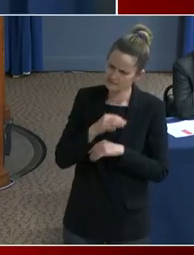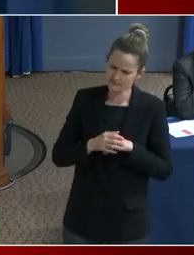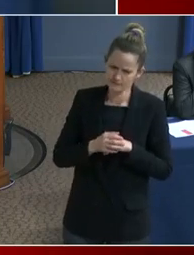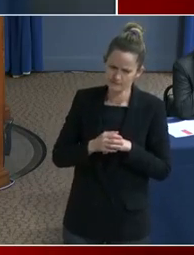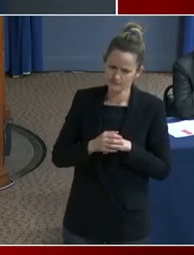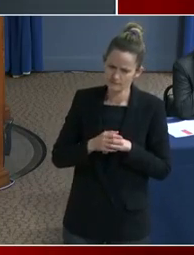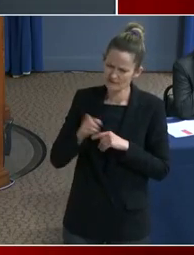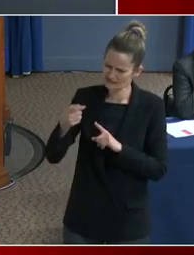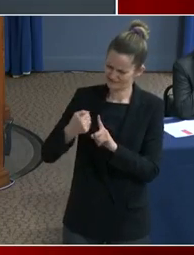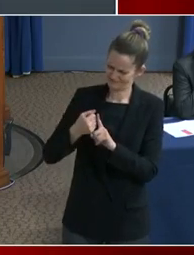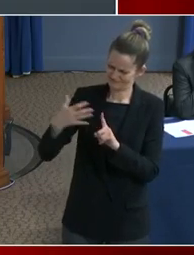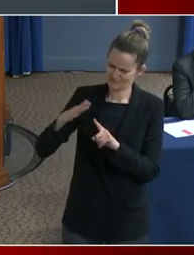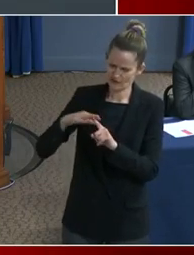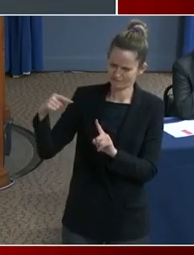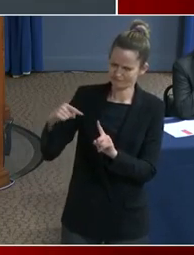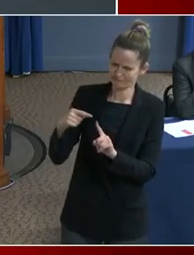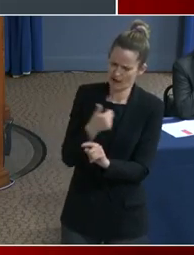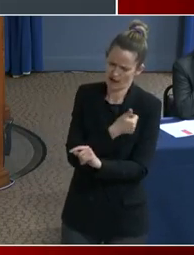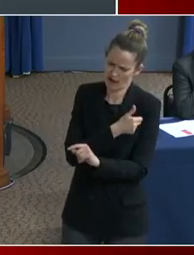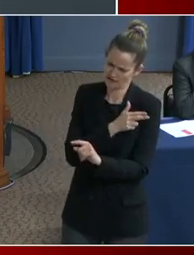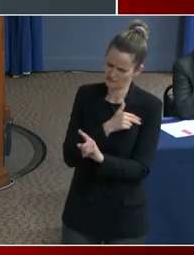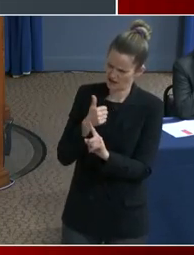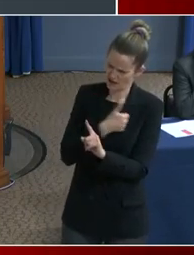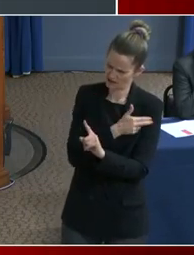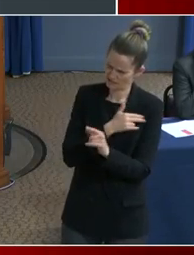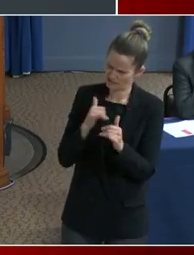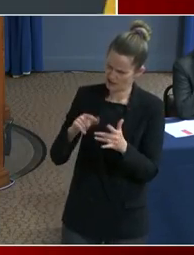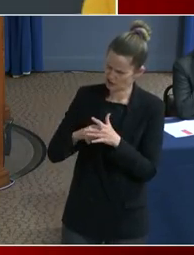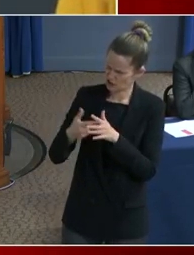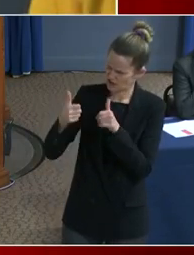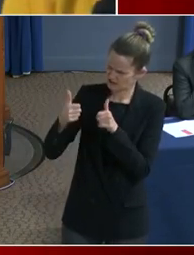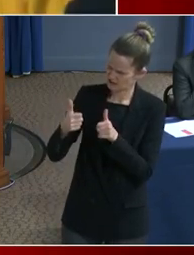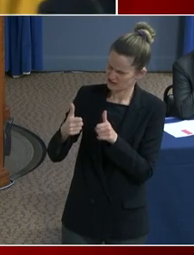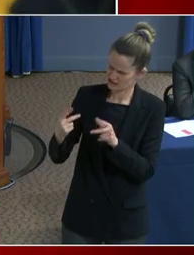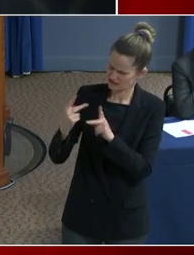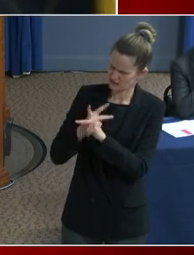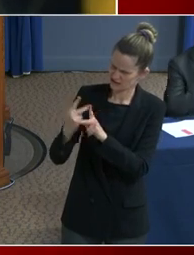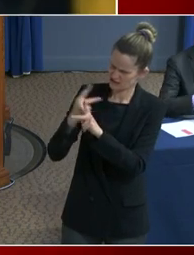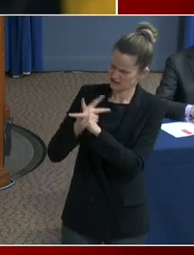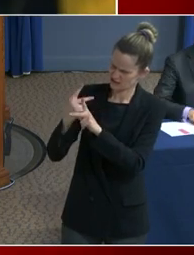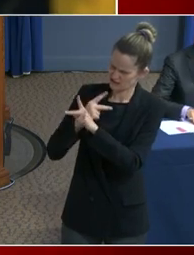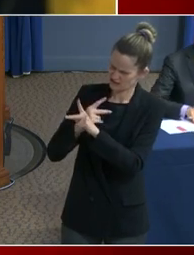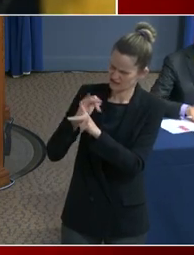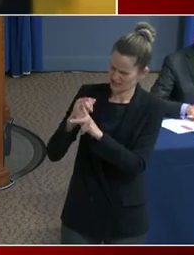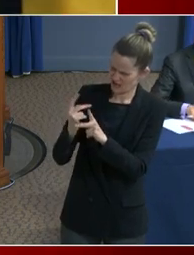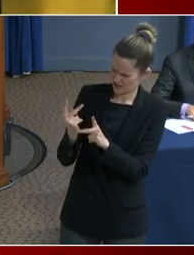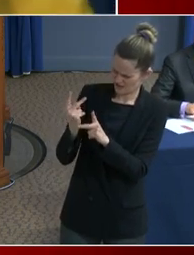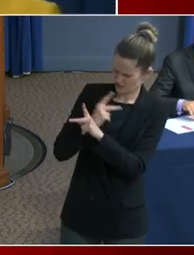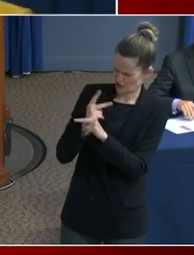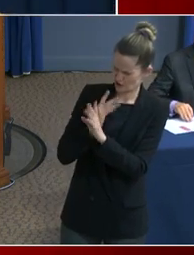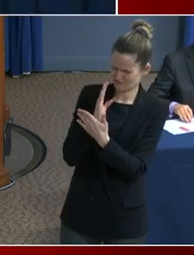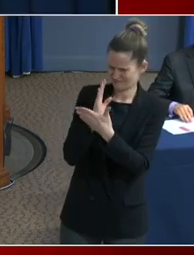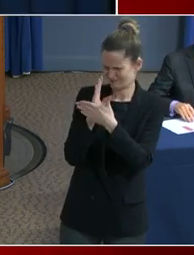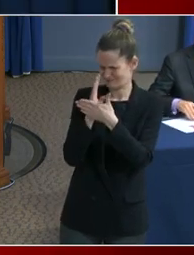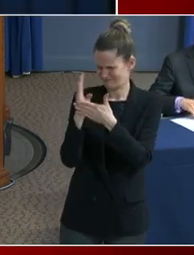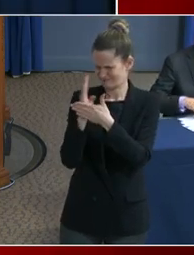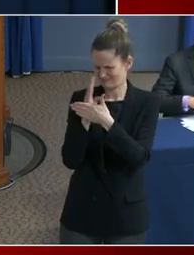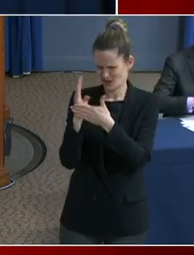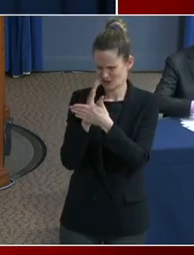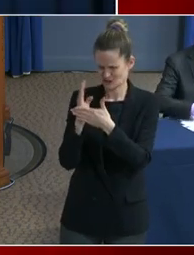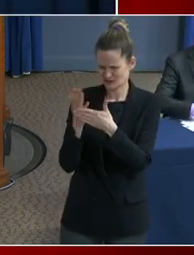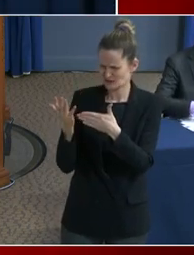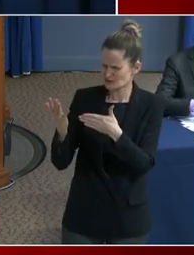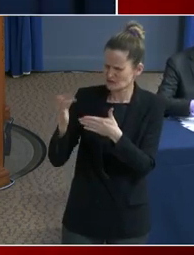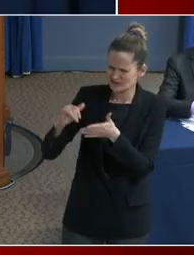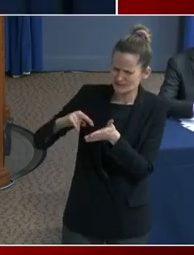is your concern with that metric being in the worsening category, and what does that mean for the